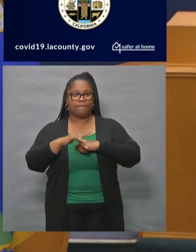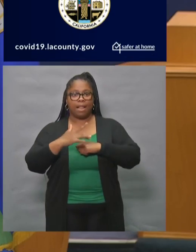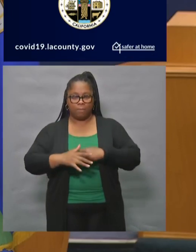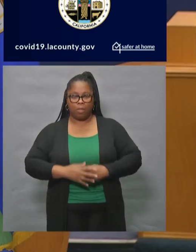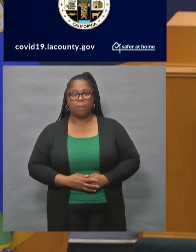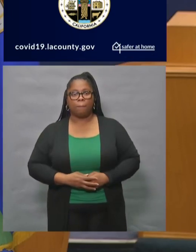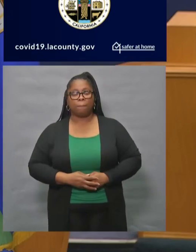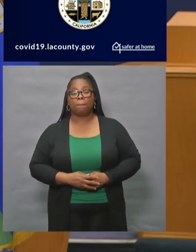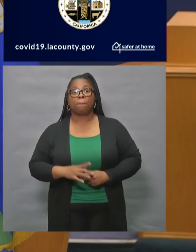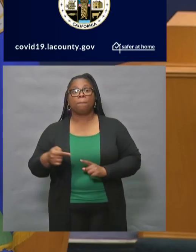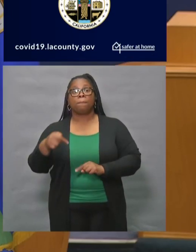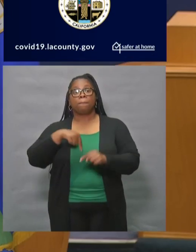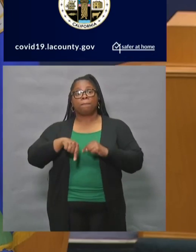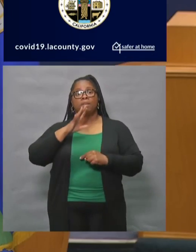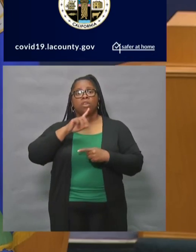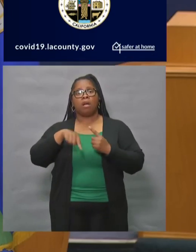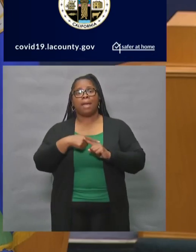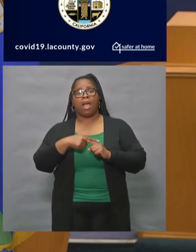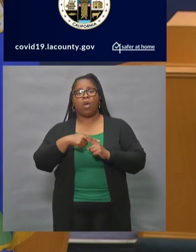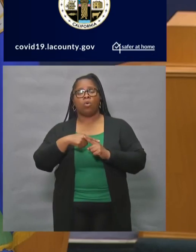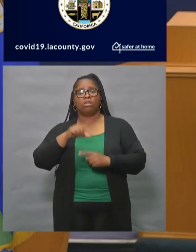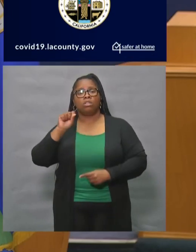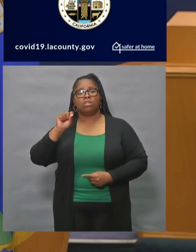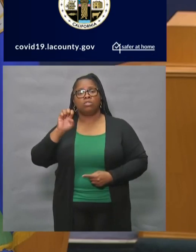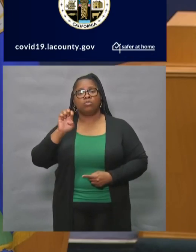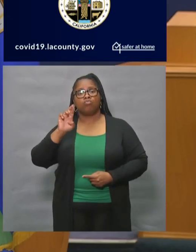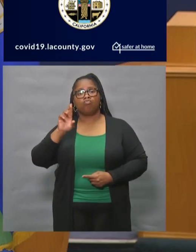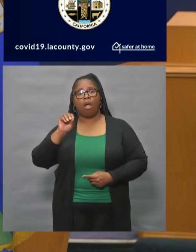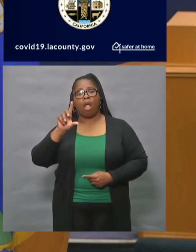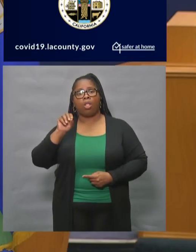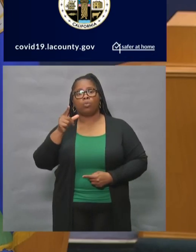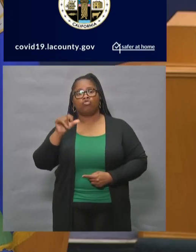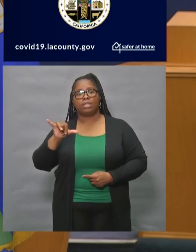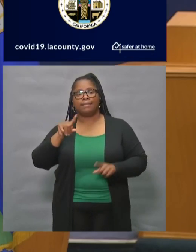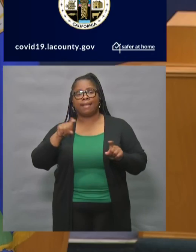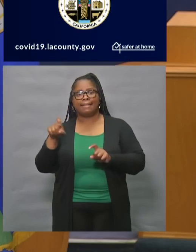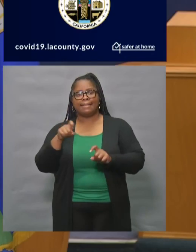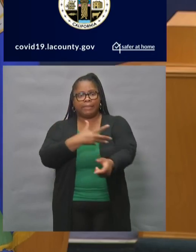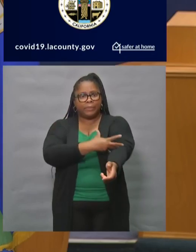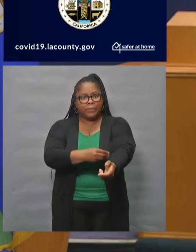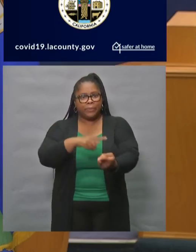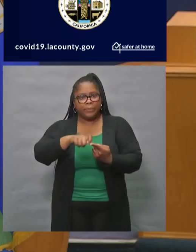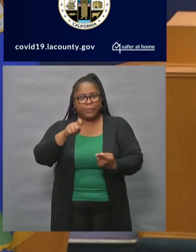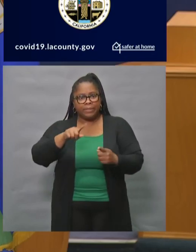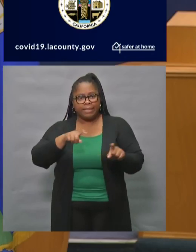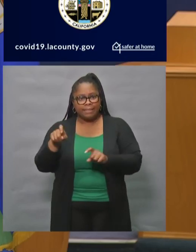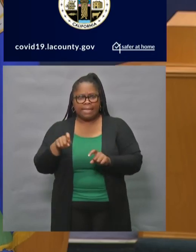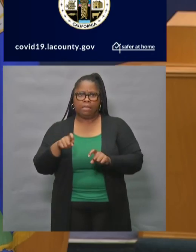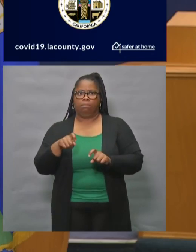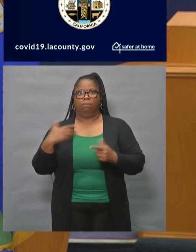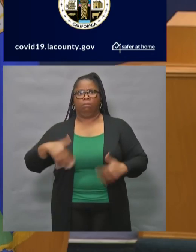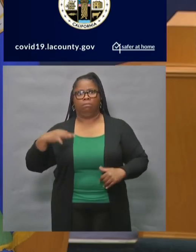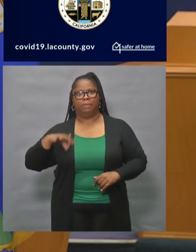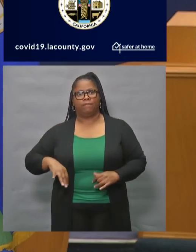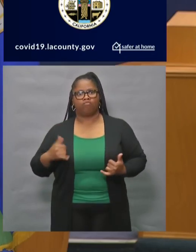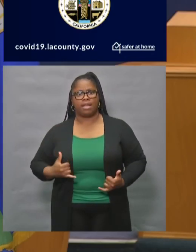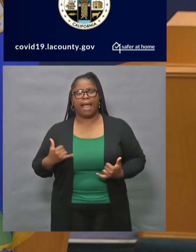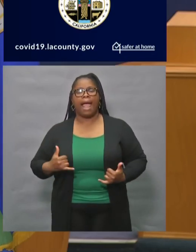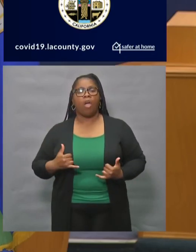to talk for a second about serology testing, which really is most useful right now just to measure how many people may